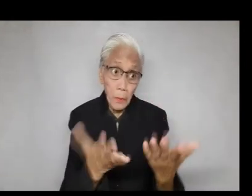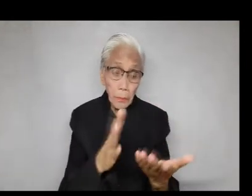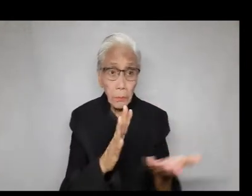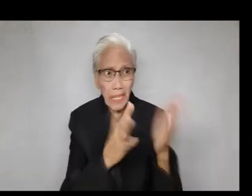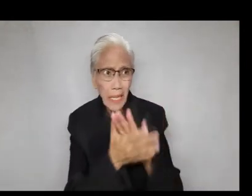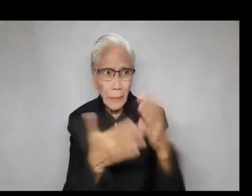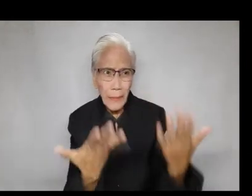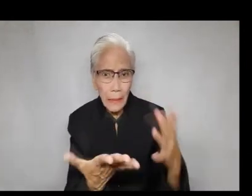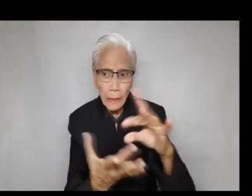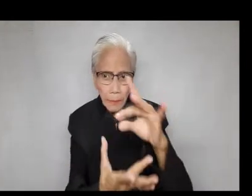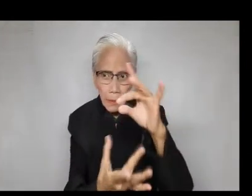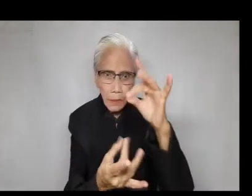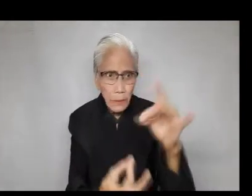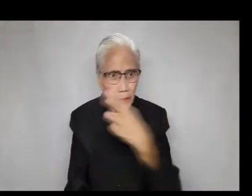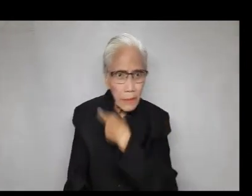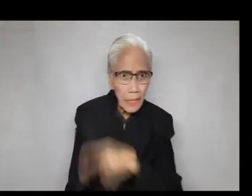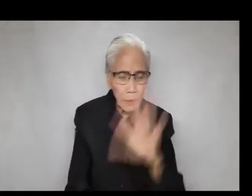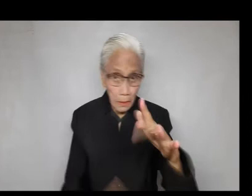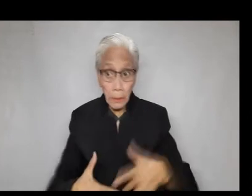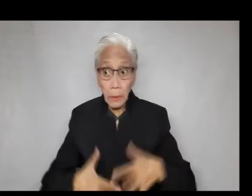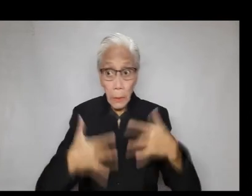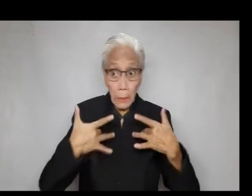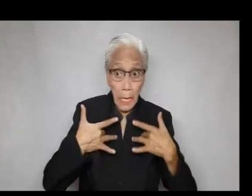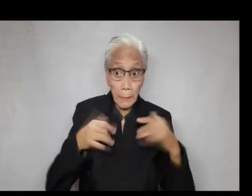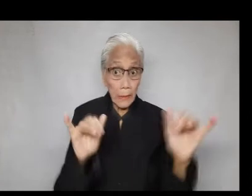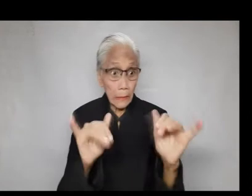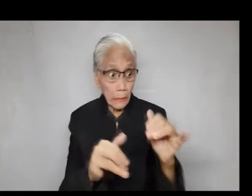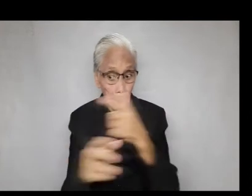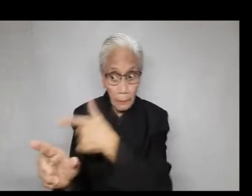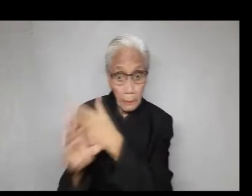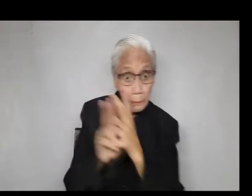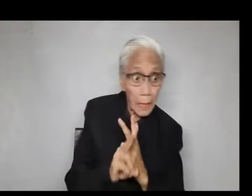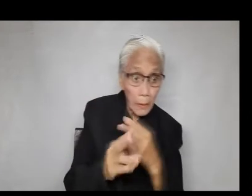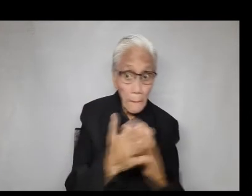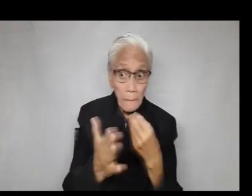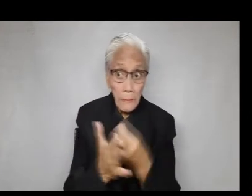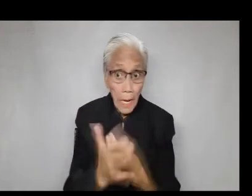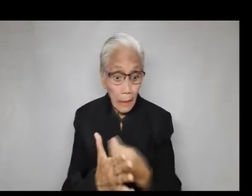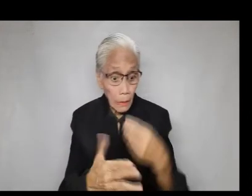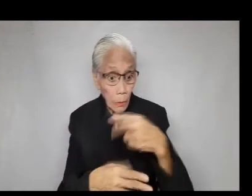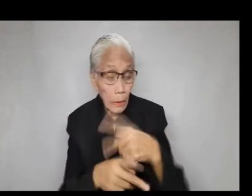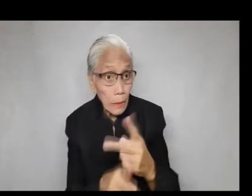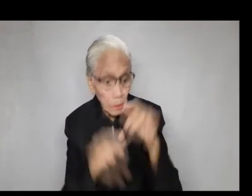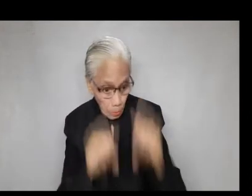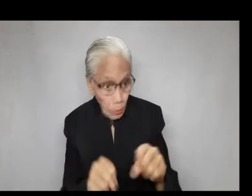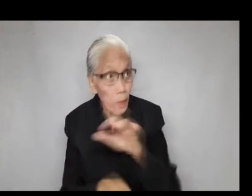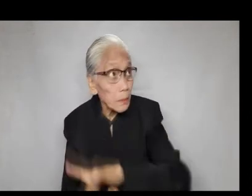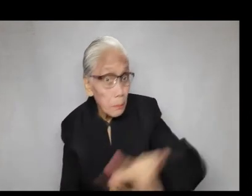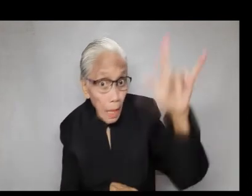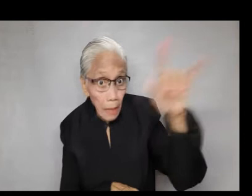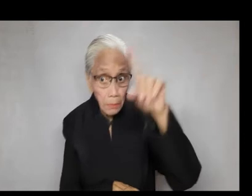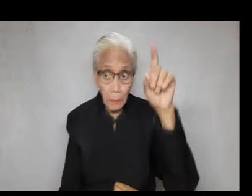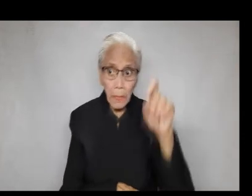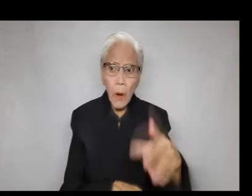the appearance of being spiritual or religious in your life? Like the borrowed show money you produce